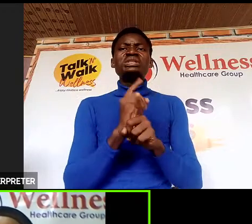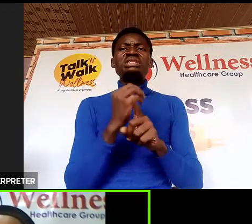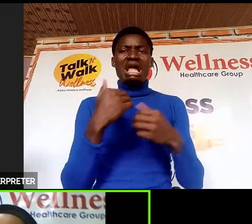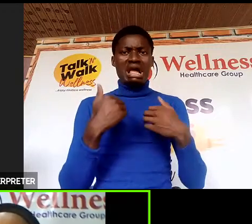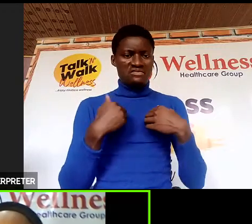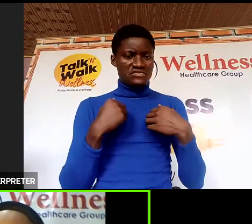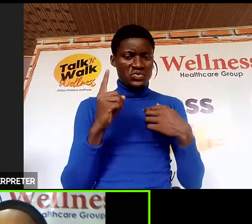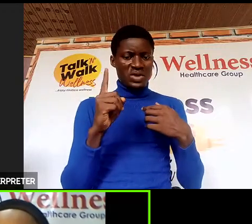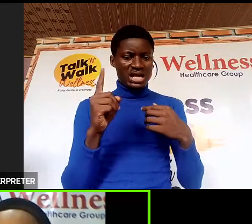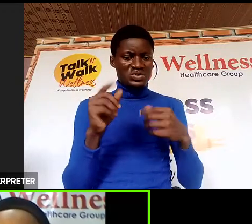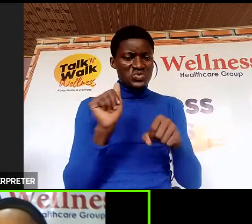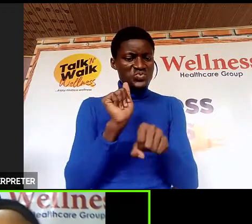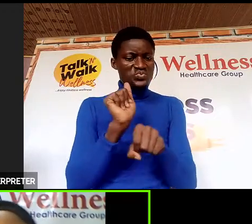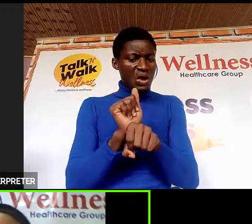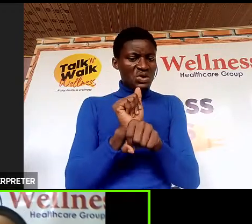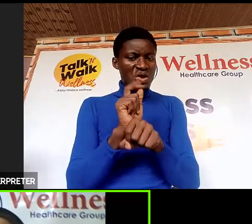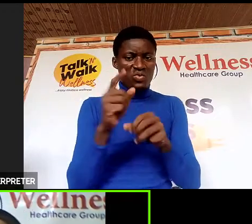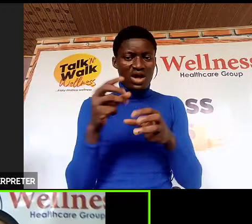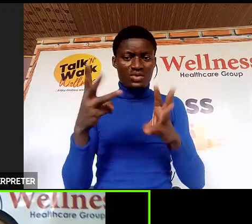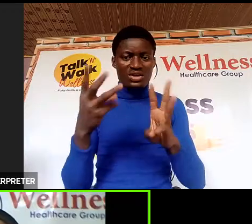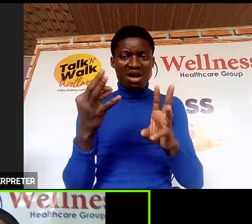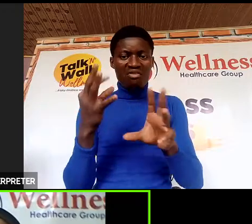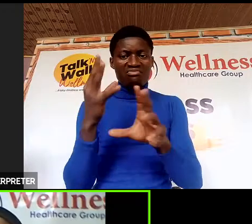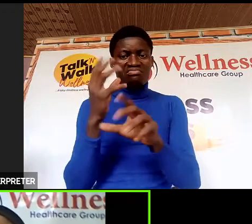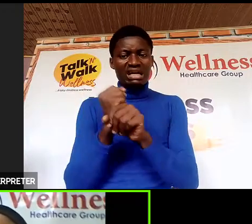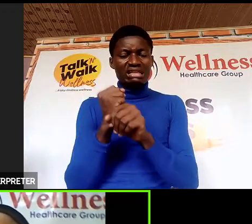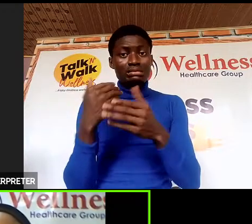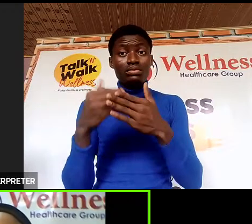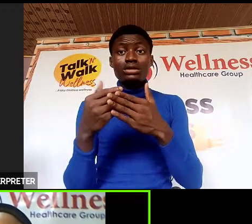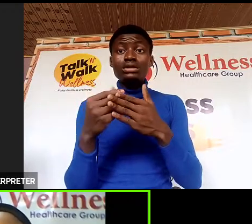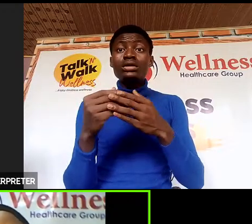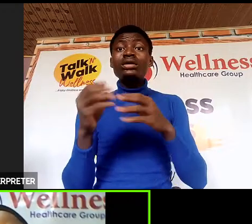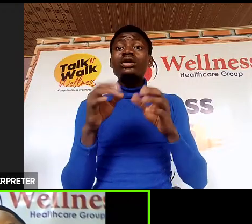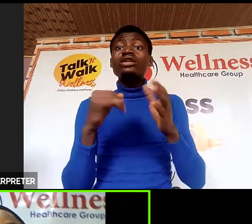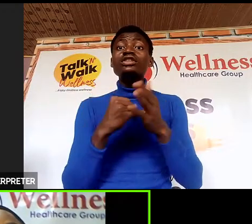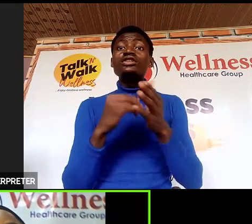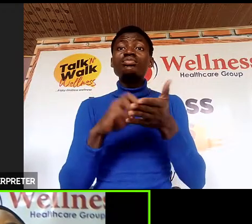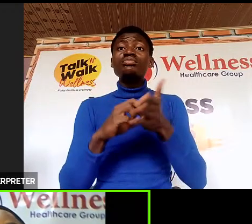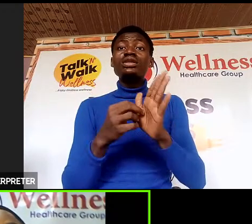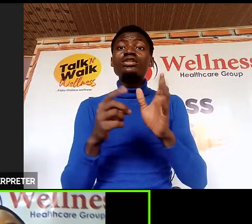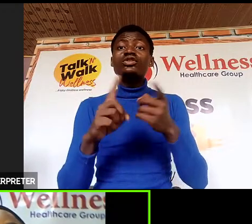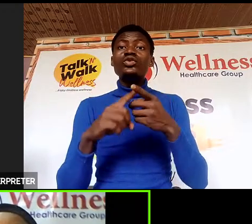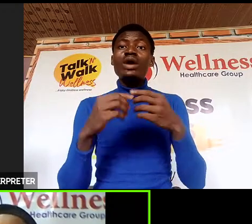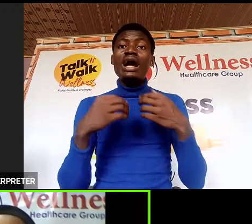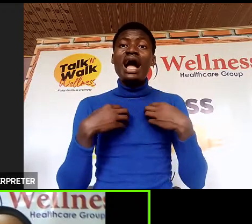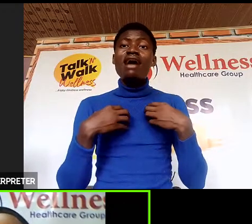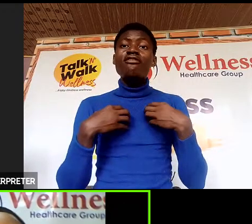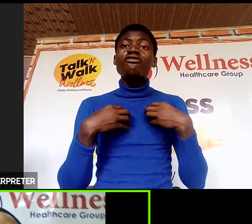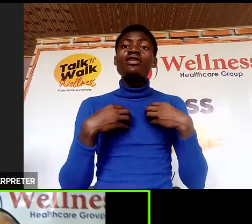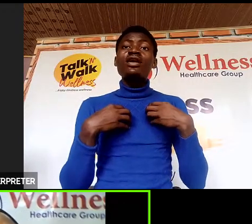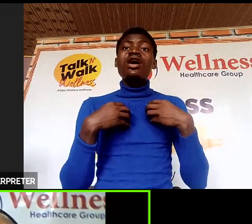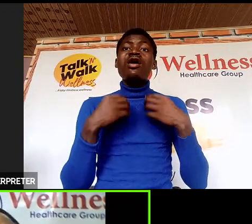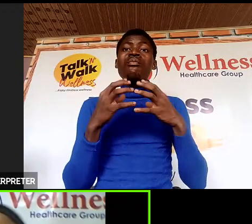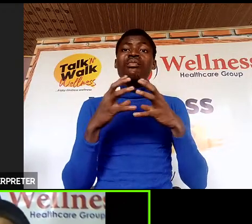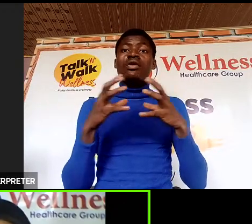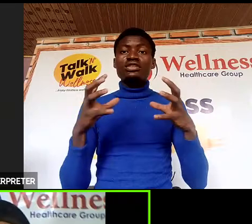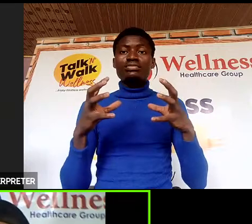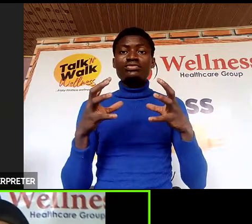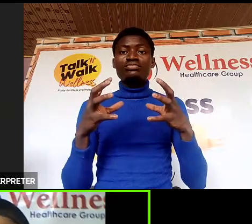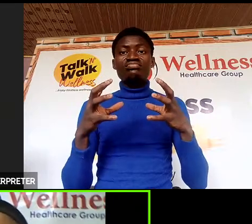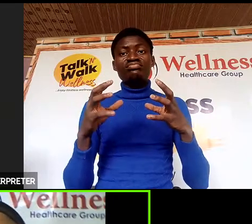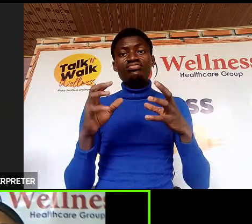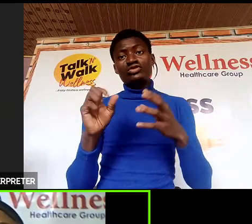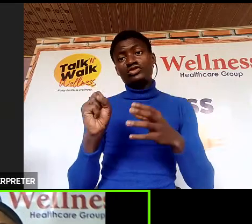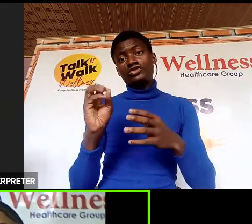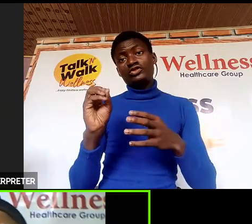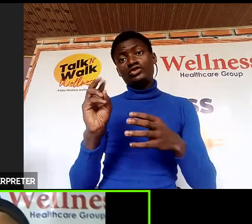other places? The woman that grinds pepper for me in the market, she goes to the market for people. So